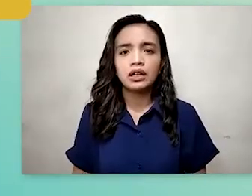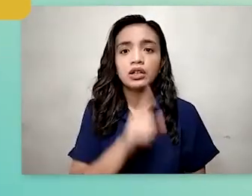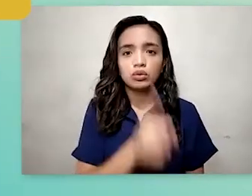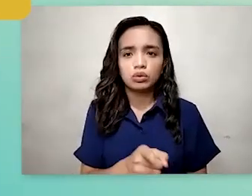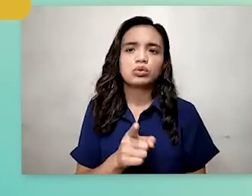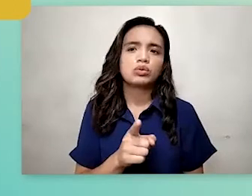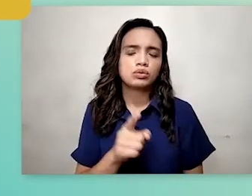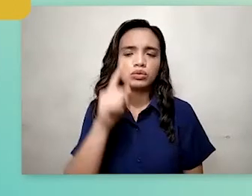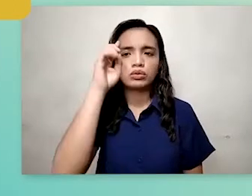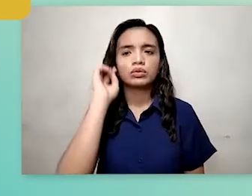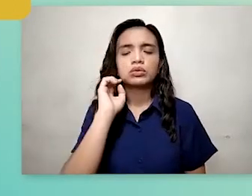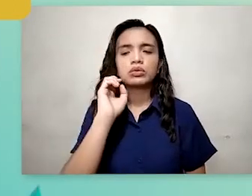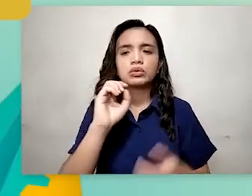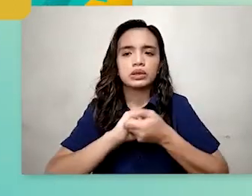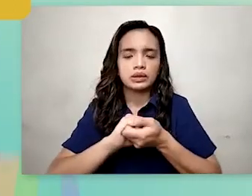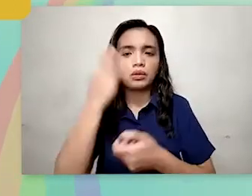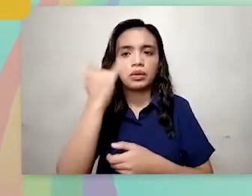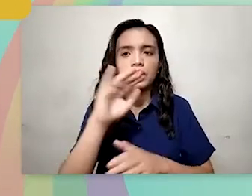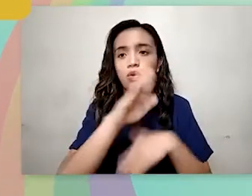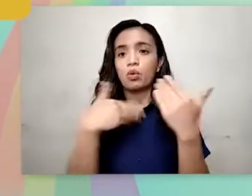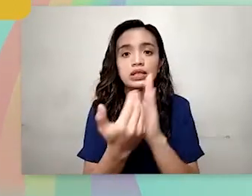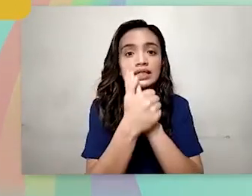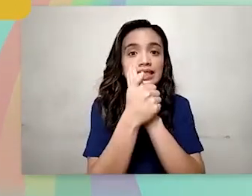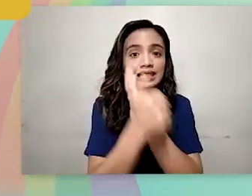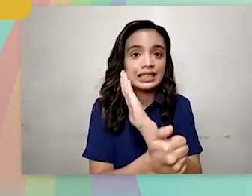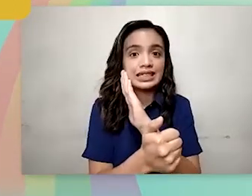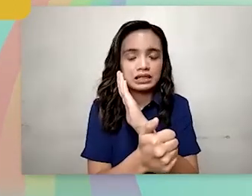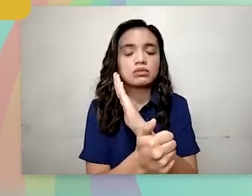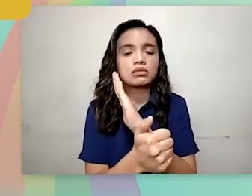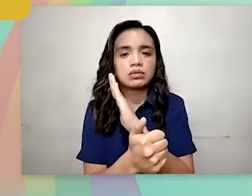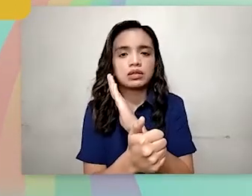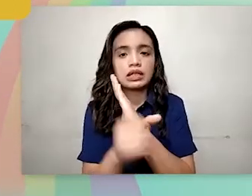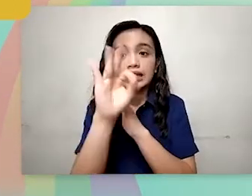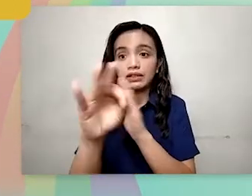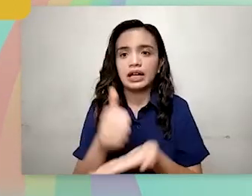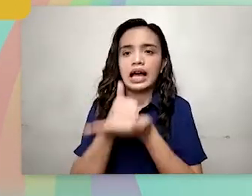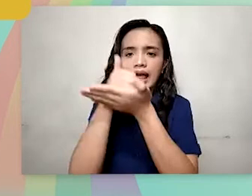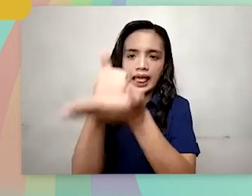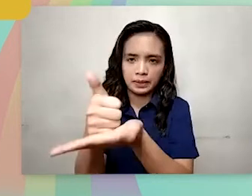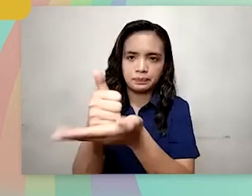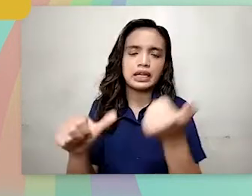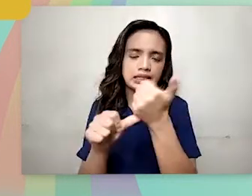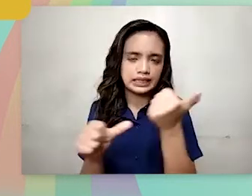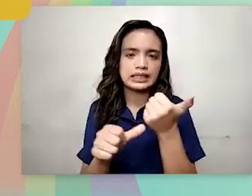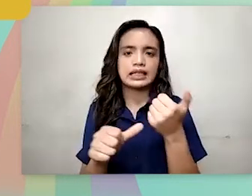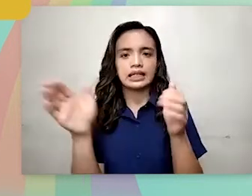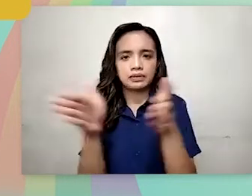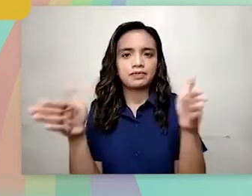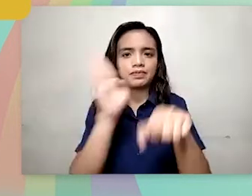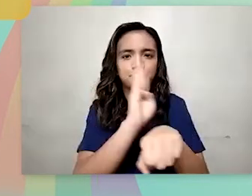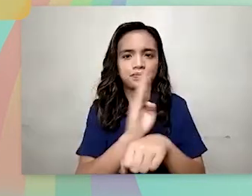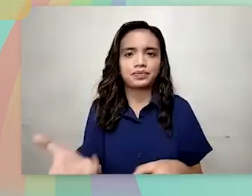needed? So talagang hand-holding. So I think all these skills will come into play when you